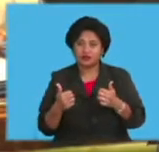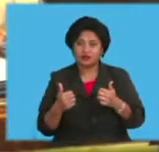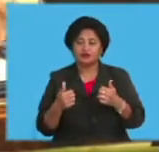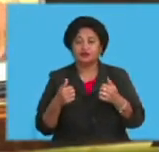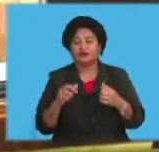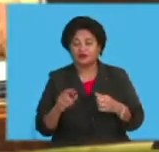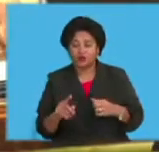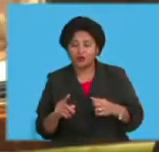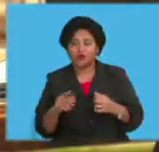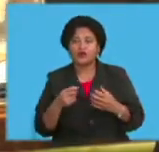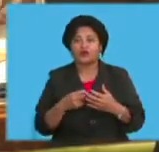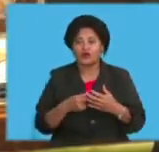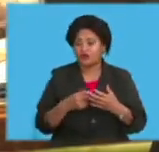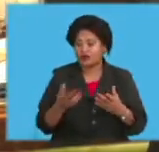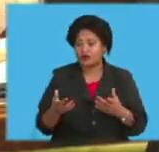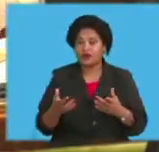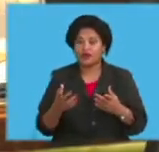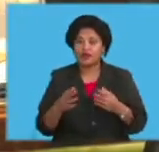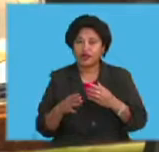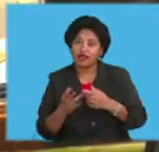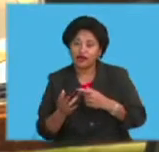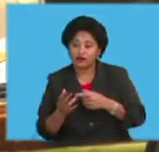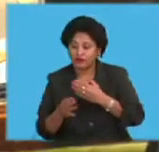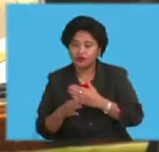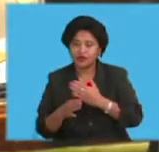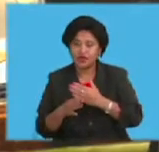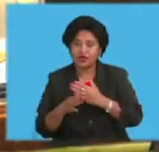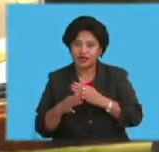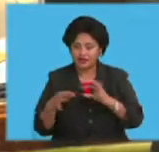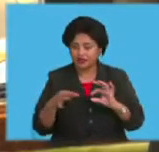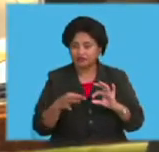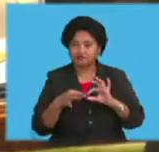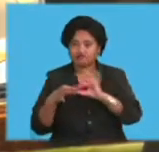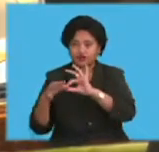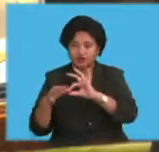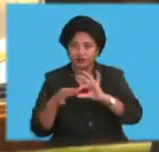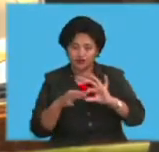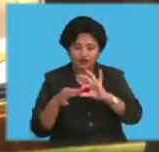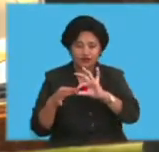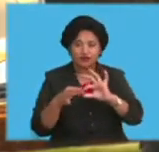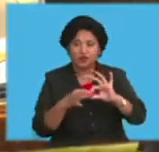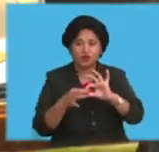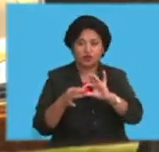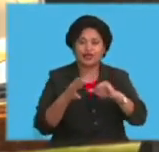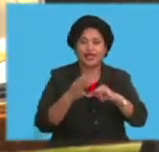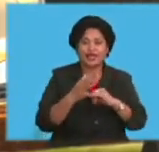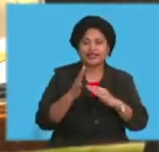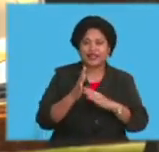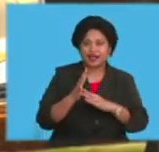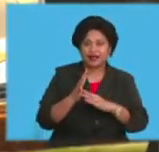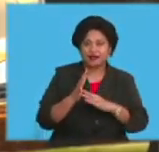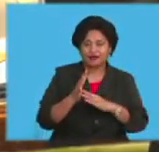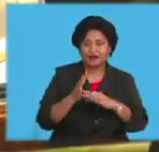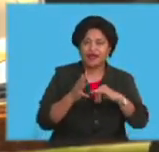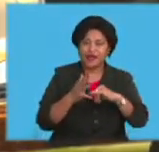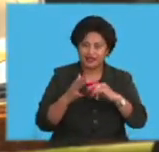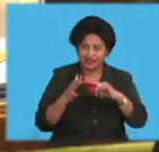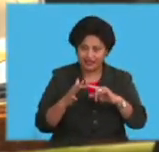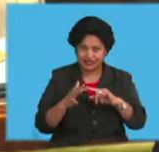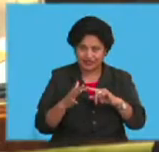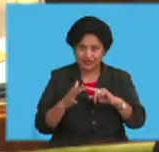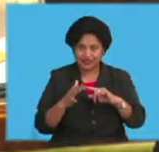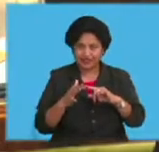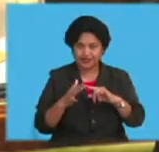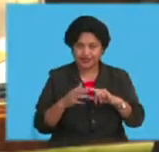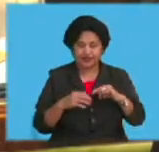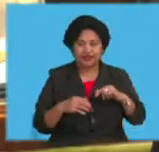synergies that are created and establish linkages between our MSMEs and foreign firms established in the WEZ.